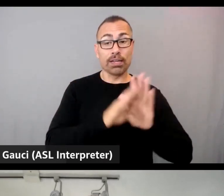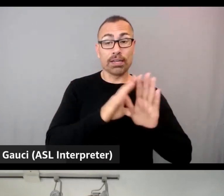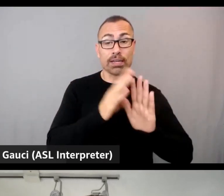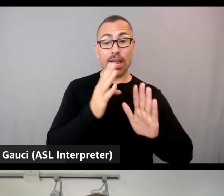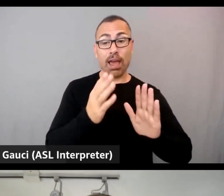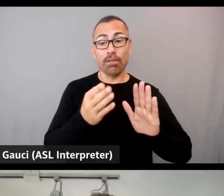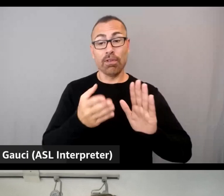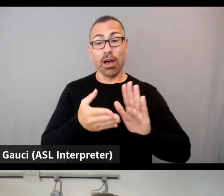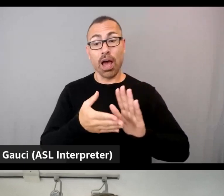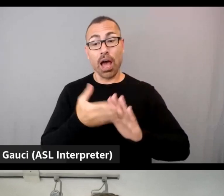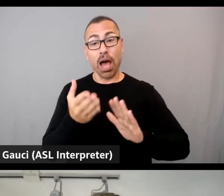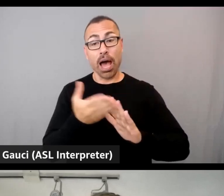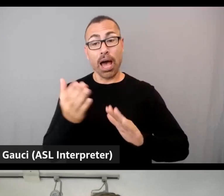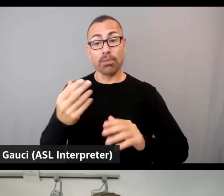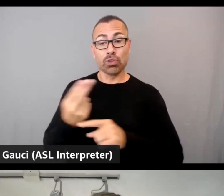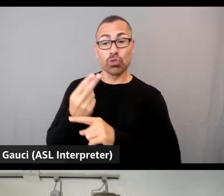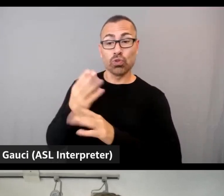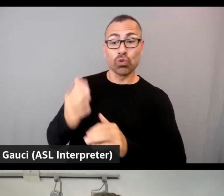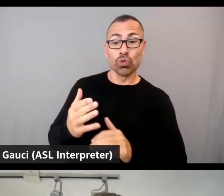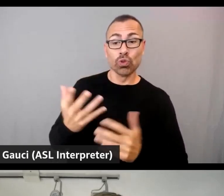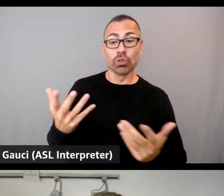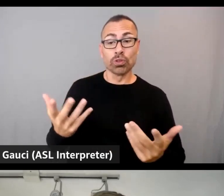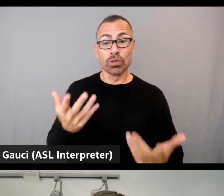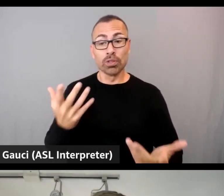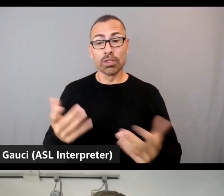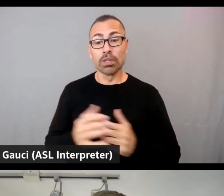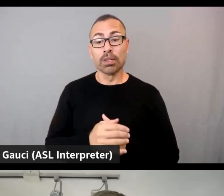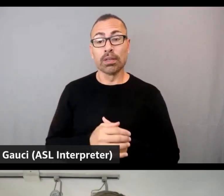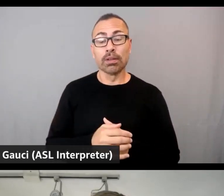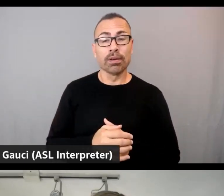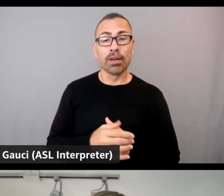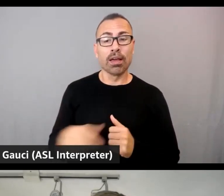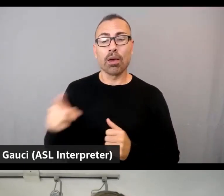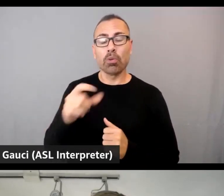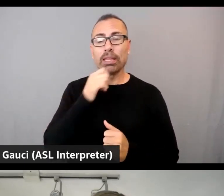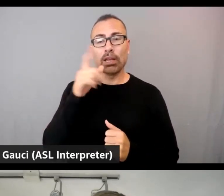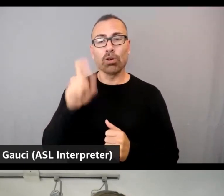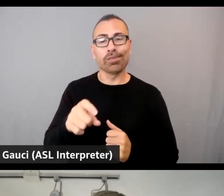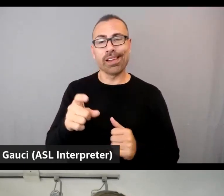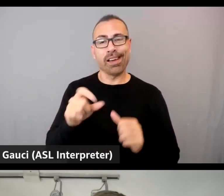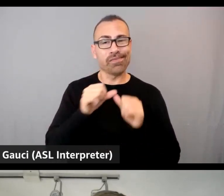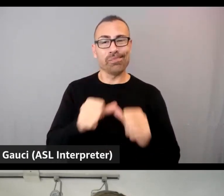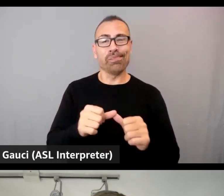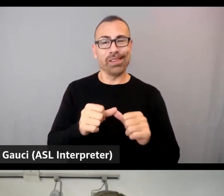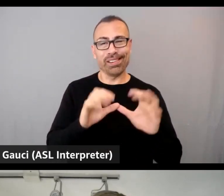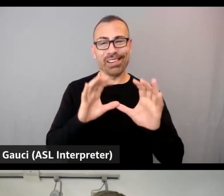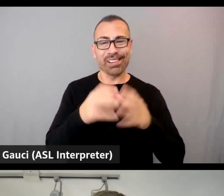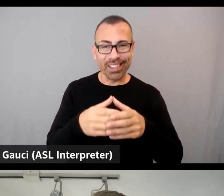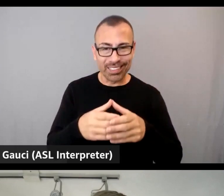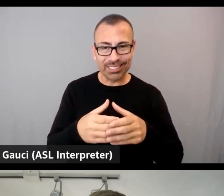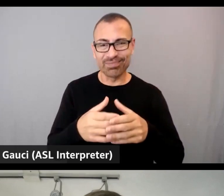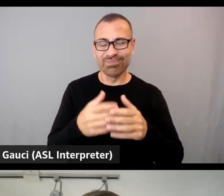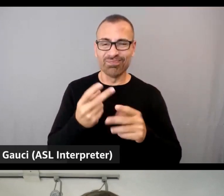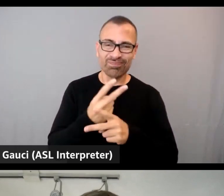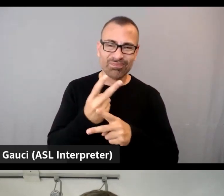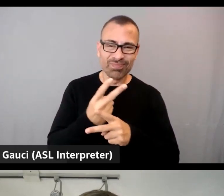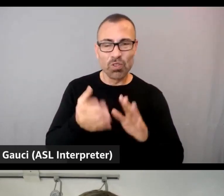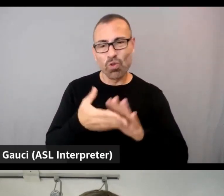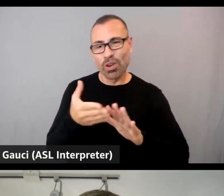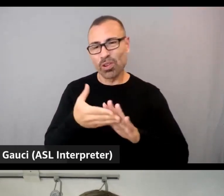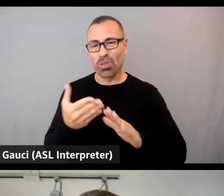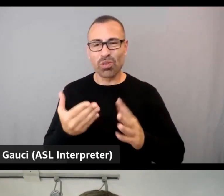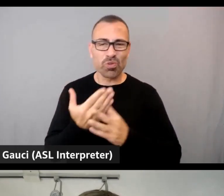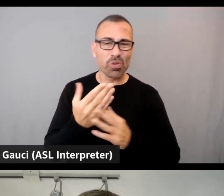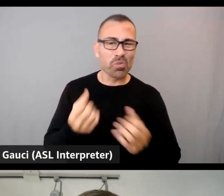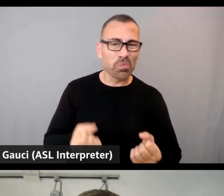users, so that they don't have to worry about, maintaining clusters, running it through, multiple complexities